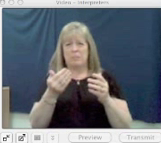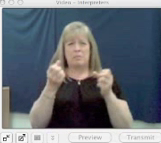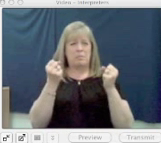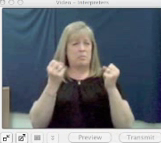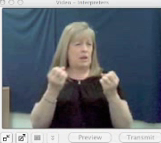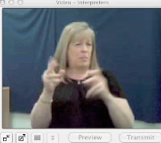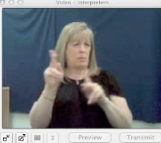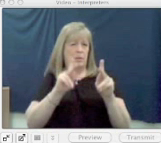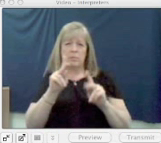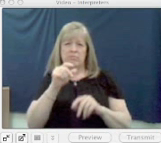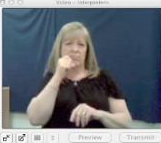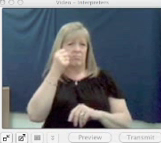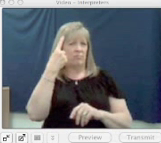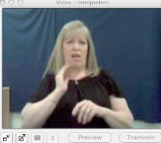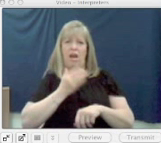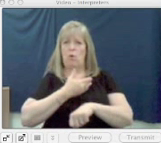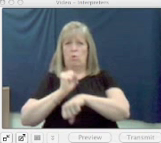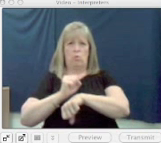the complexity of it.